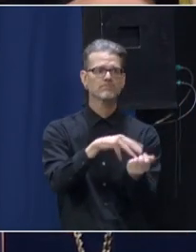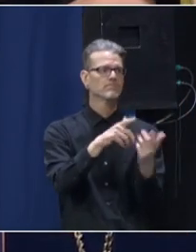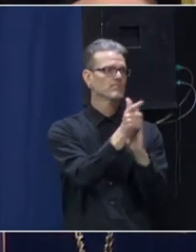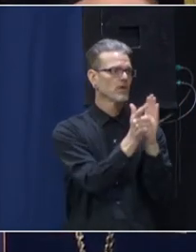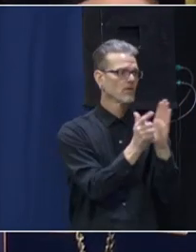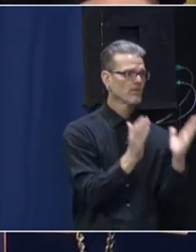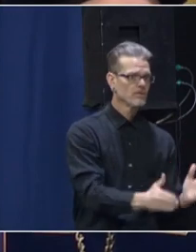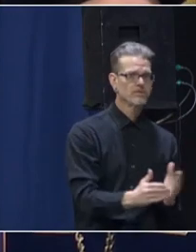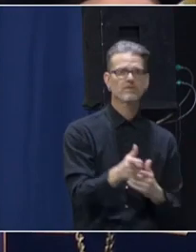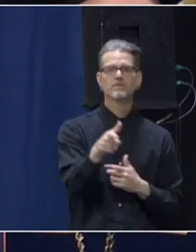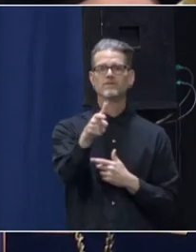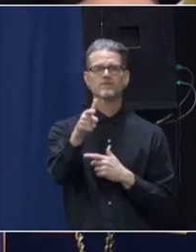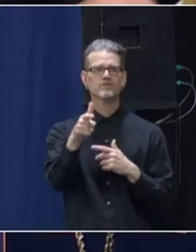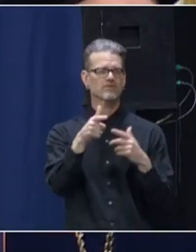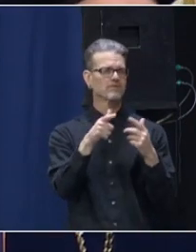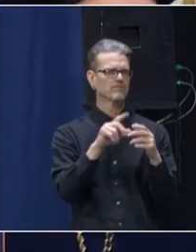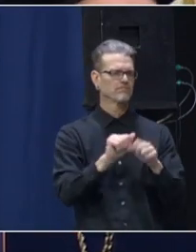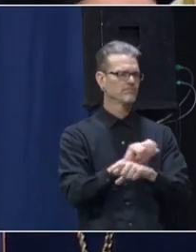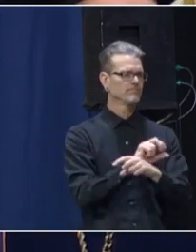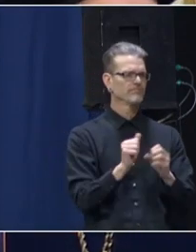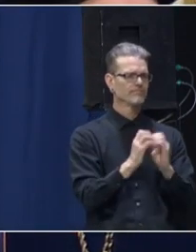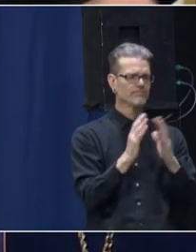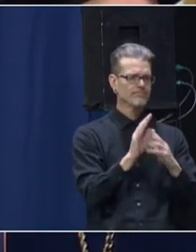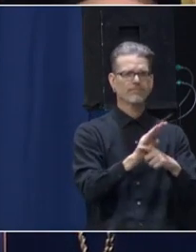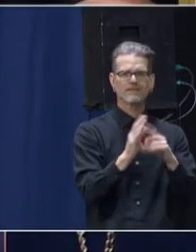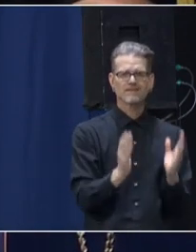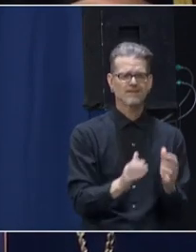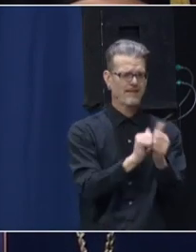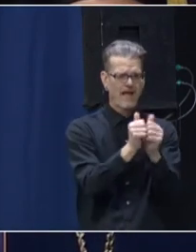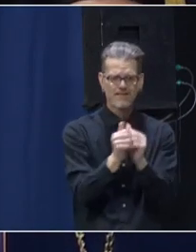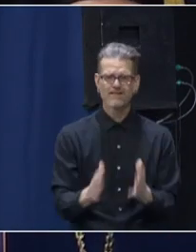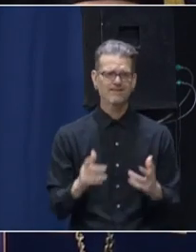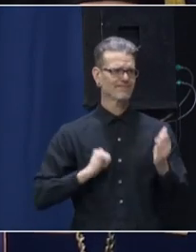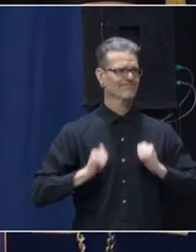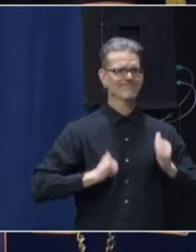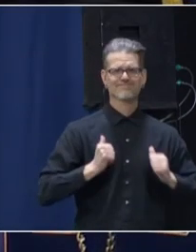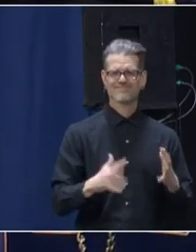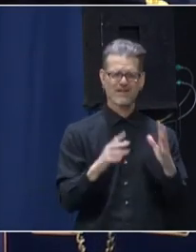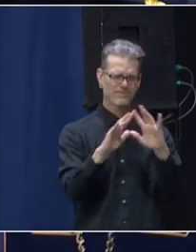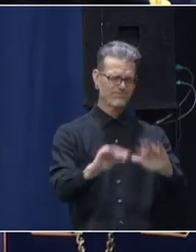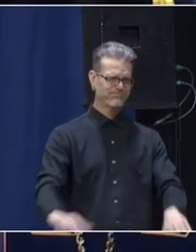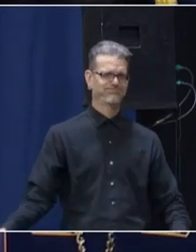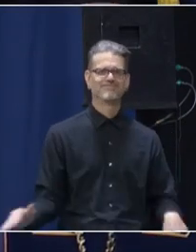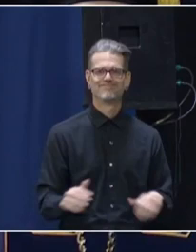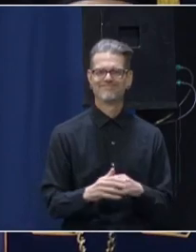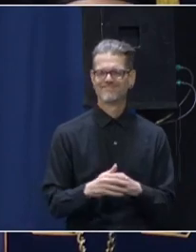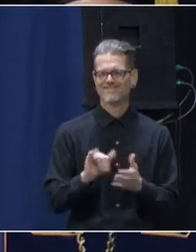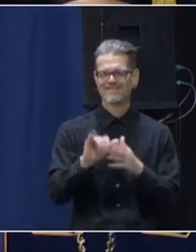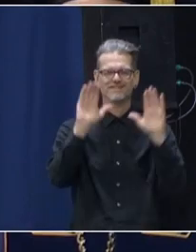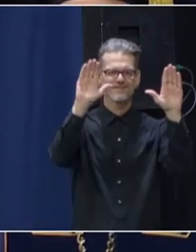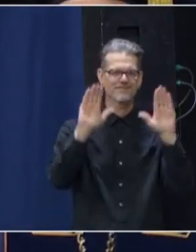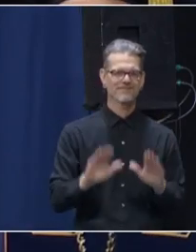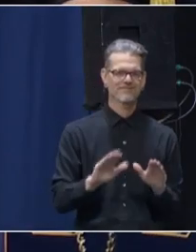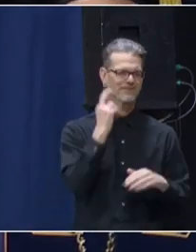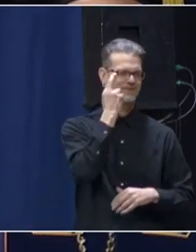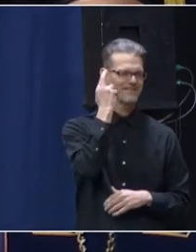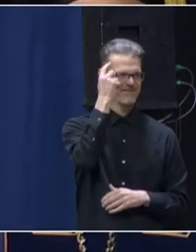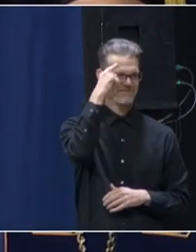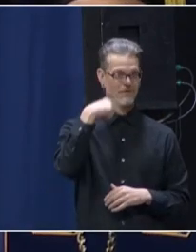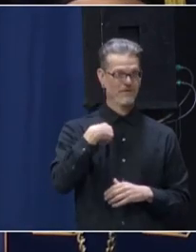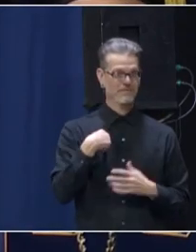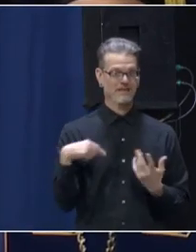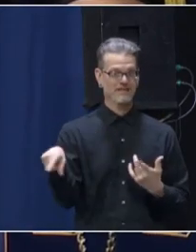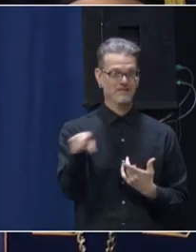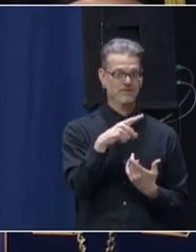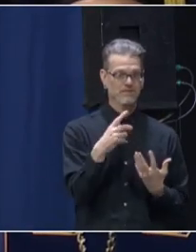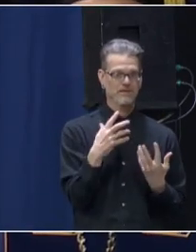executives, entrepreneurs, actors, musicians, athletes, and so much more. Which I think is a fantastic reason for me to make you all cringe with